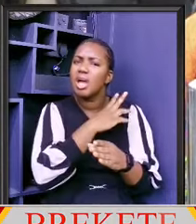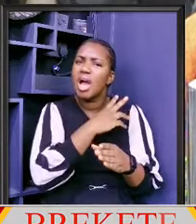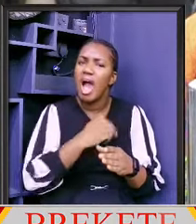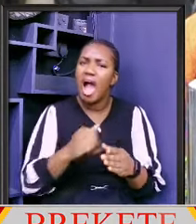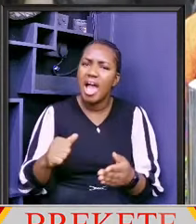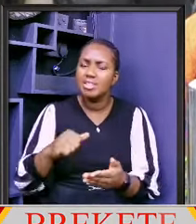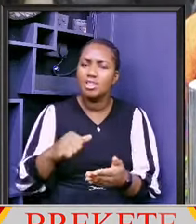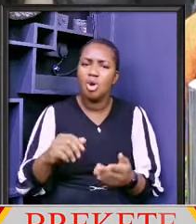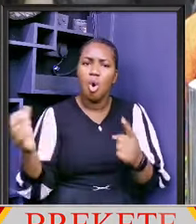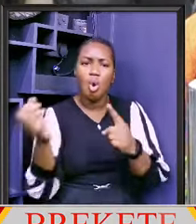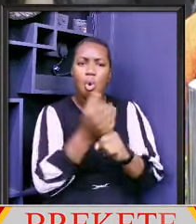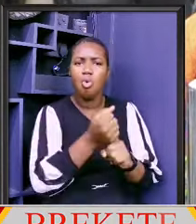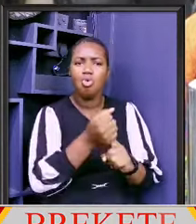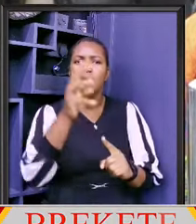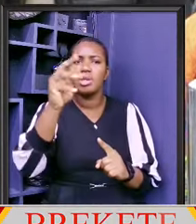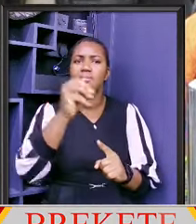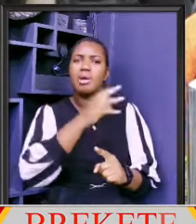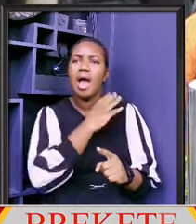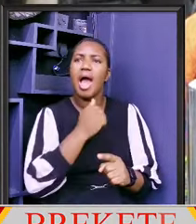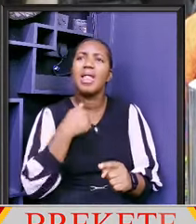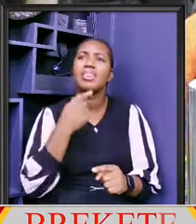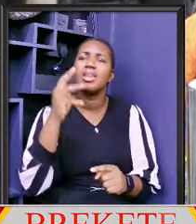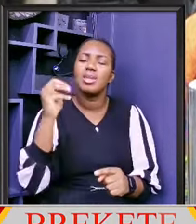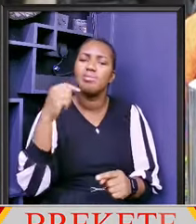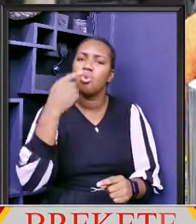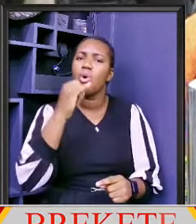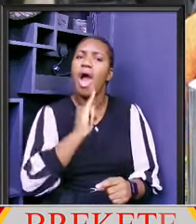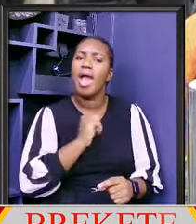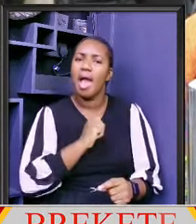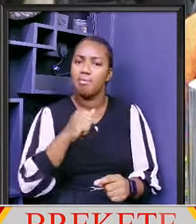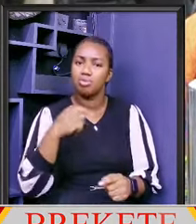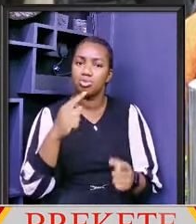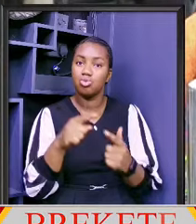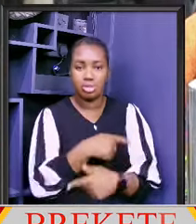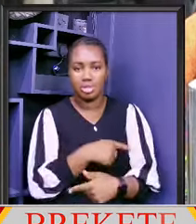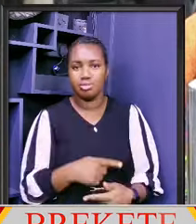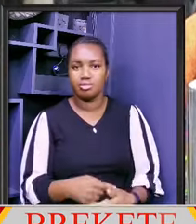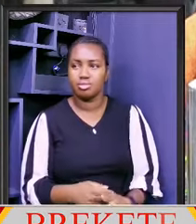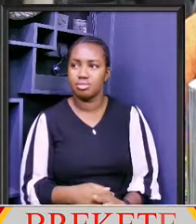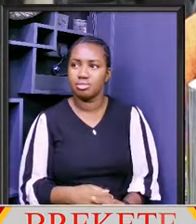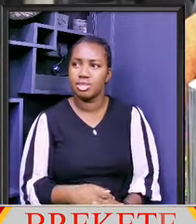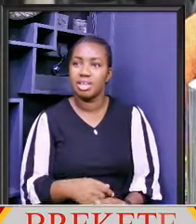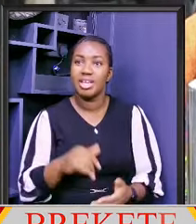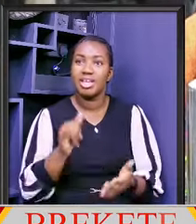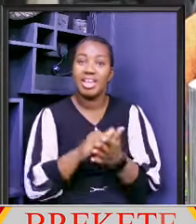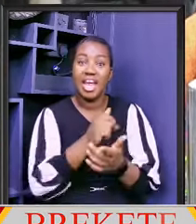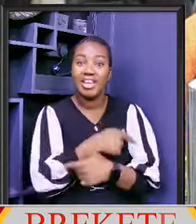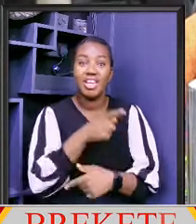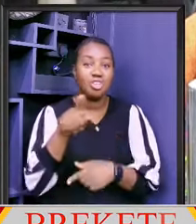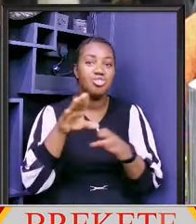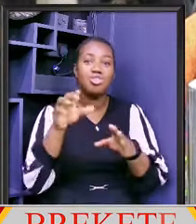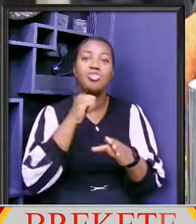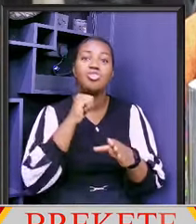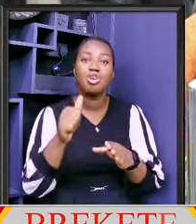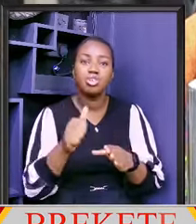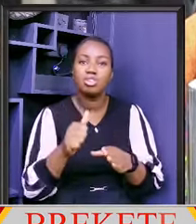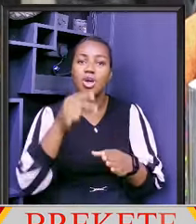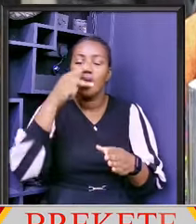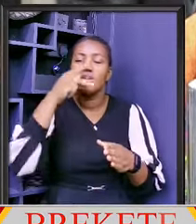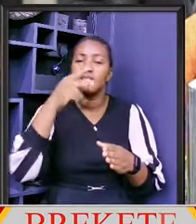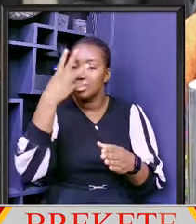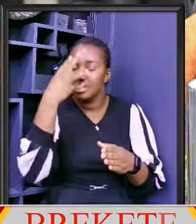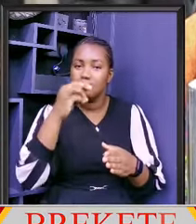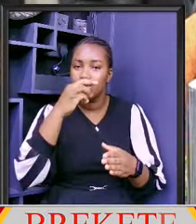him and said, I want to tell you who am I today. Maybe that day, you did not sleep normal. But the action proved to the Okada guy